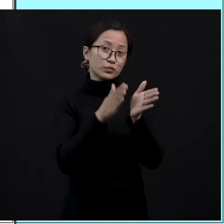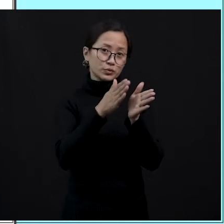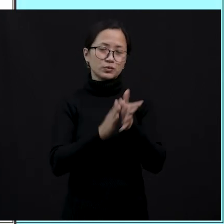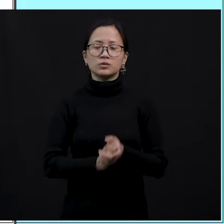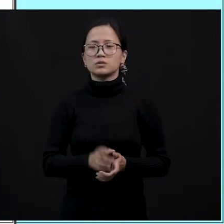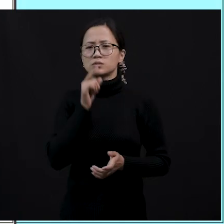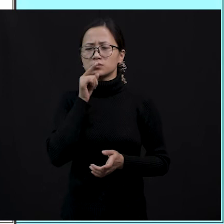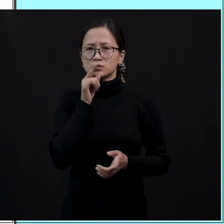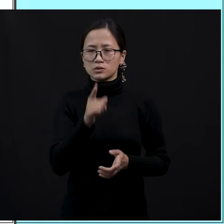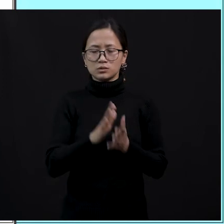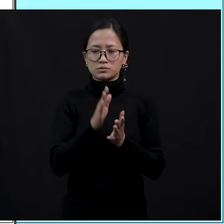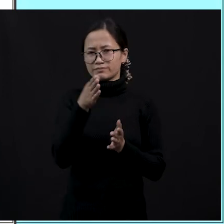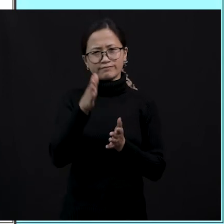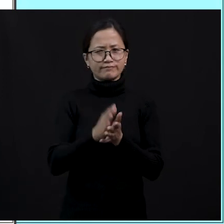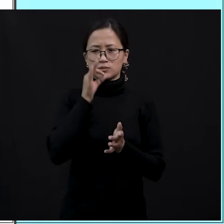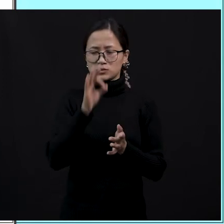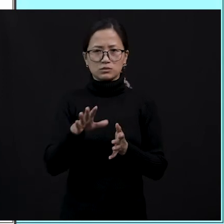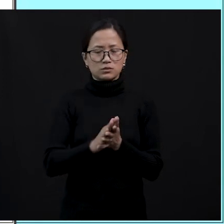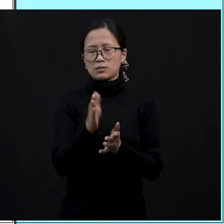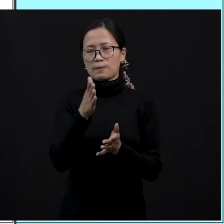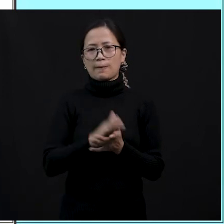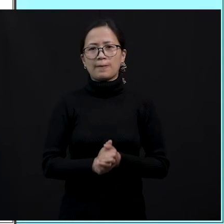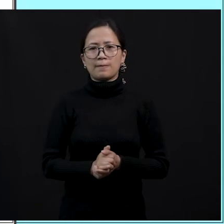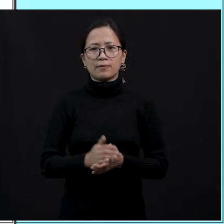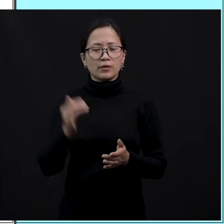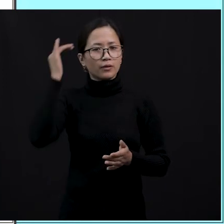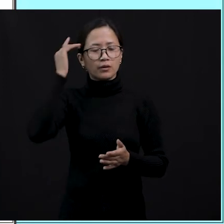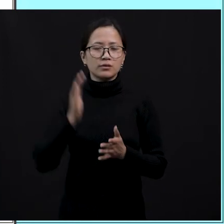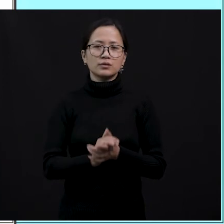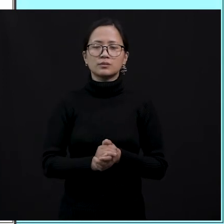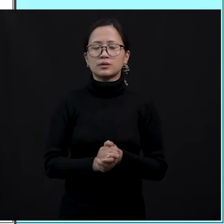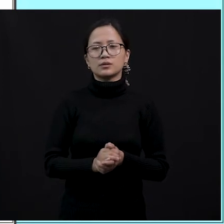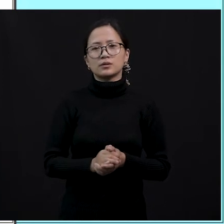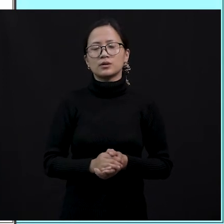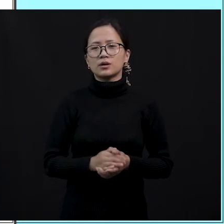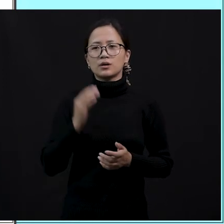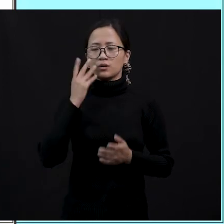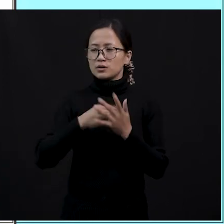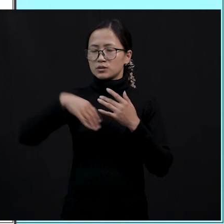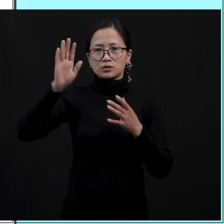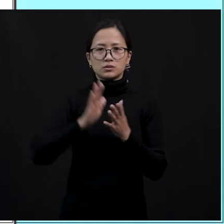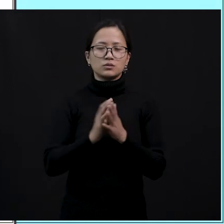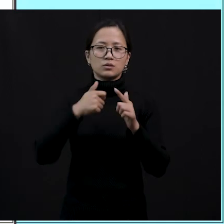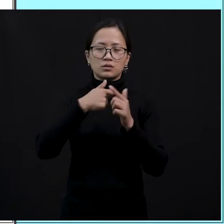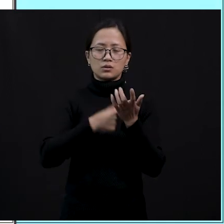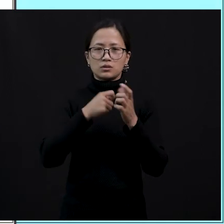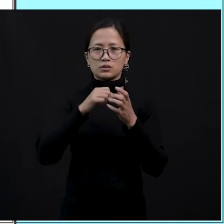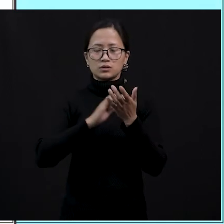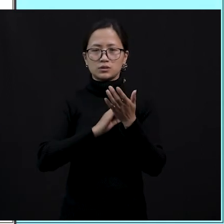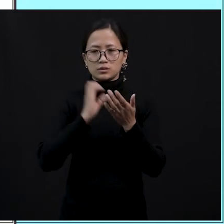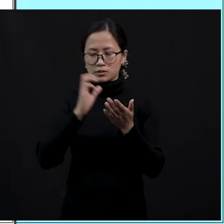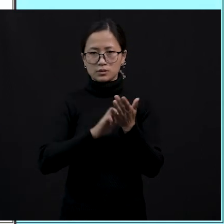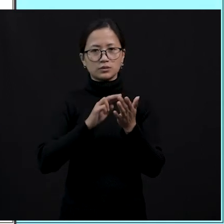was not true at all, because nothing came to his mind when he went to Ranchi, because he had never been